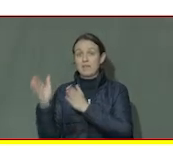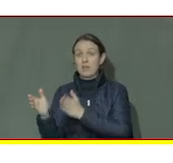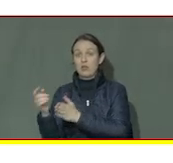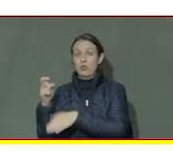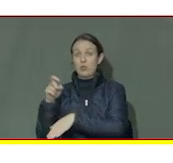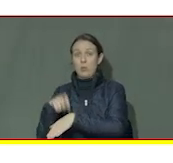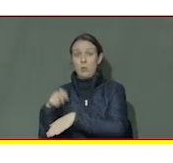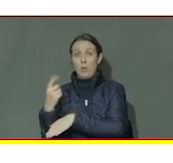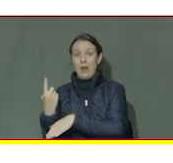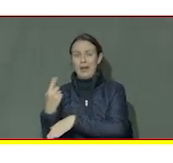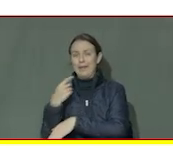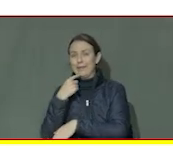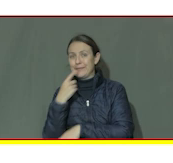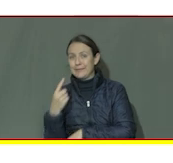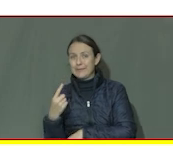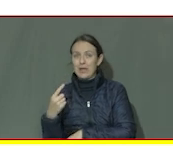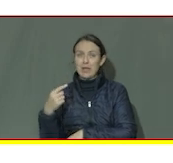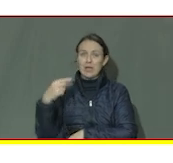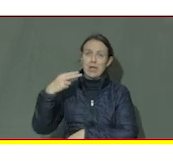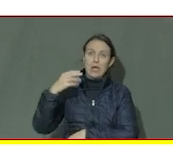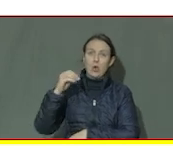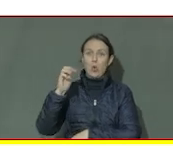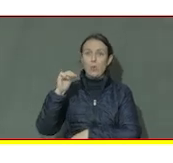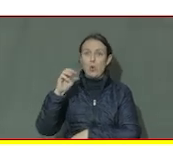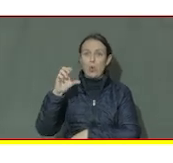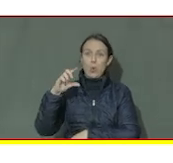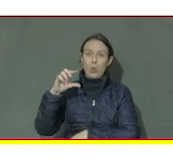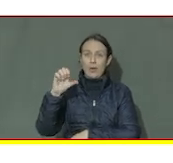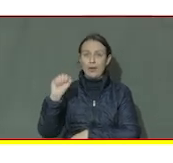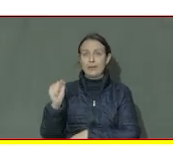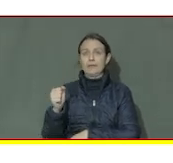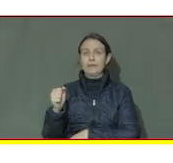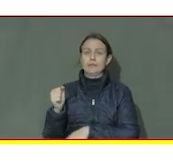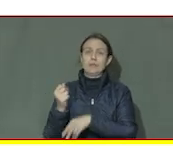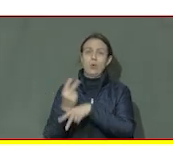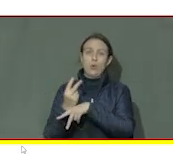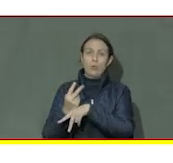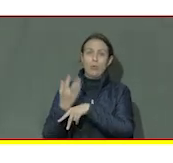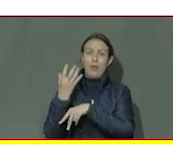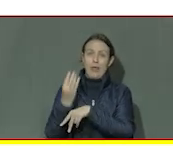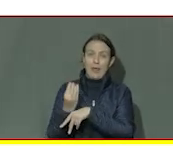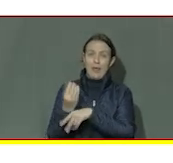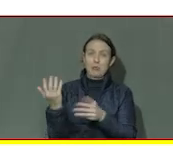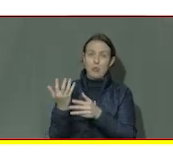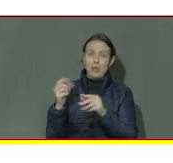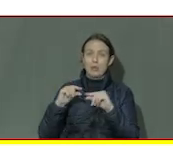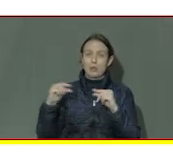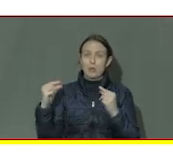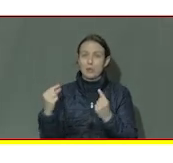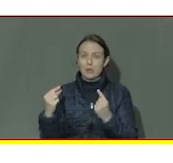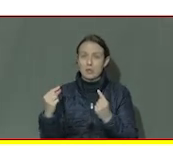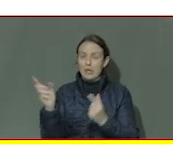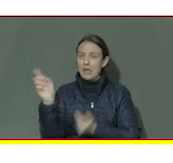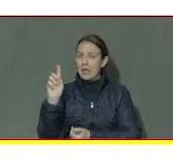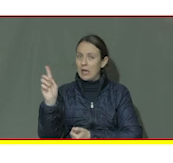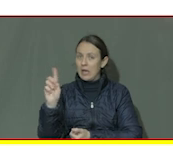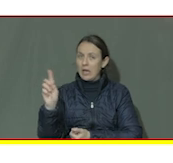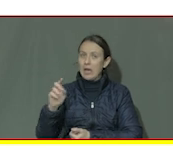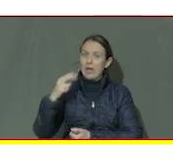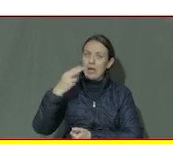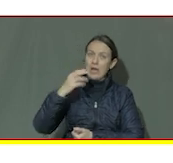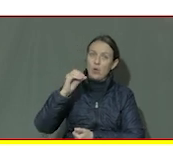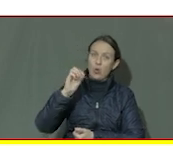not say homologous chromosomes present and line at the equator. We must say homologous